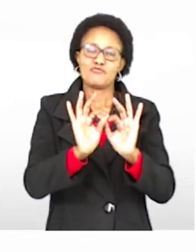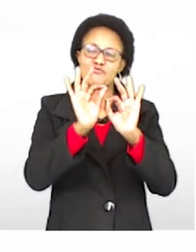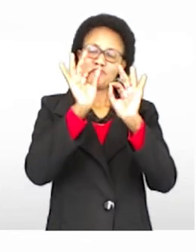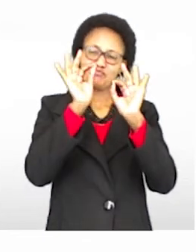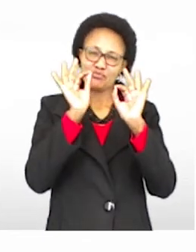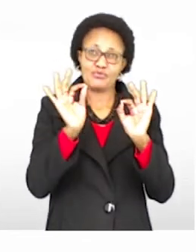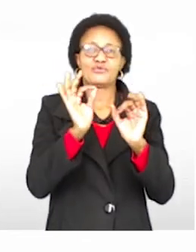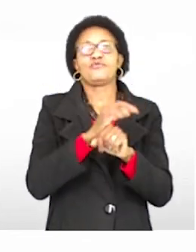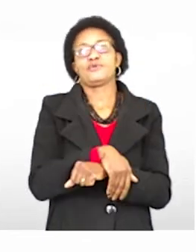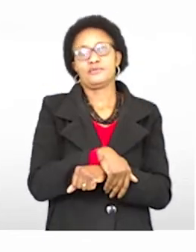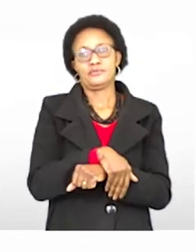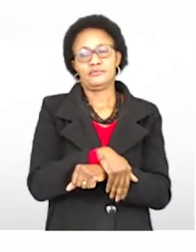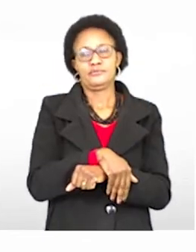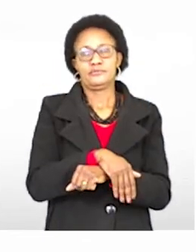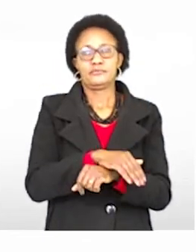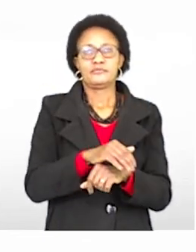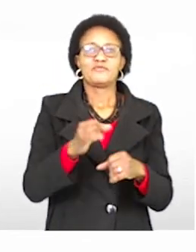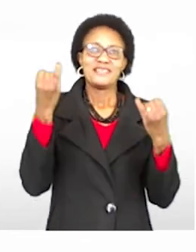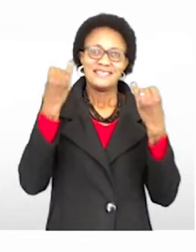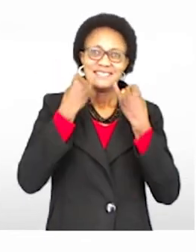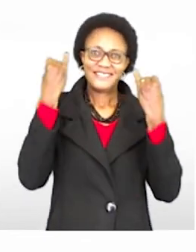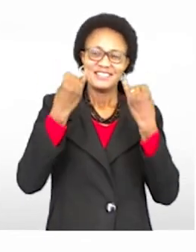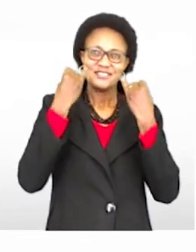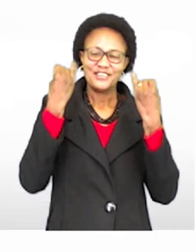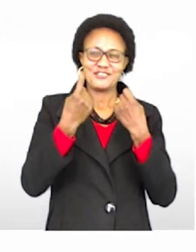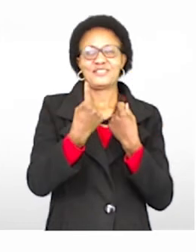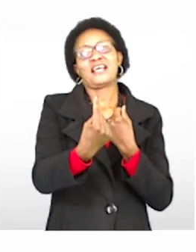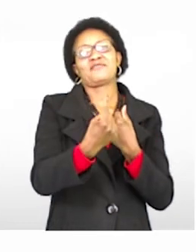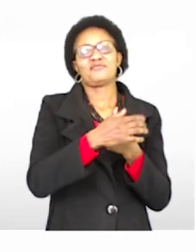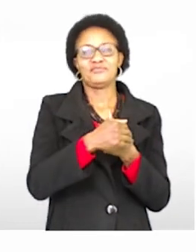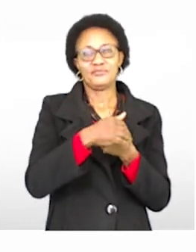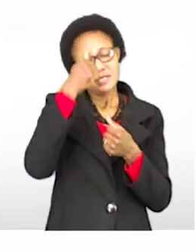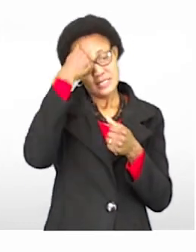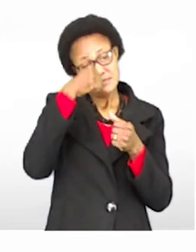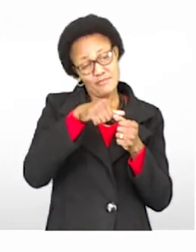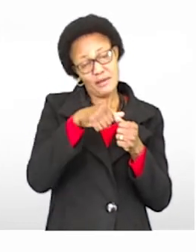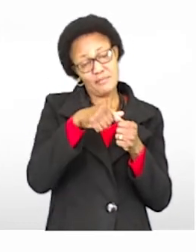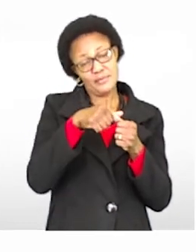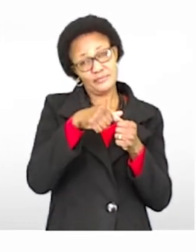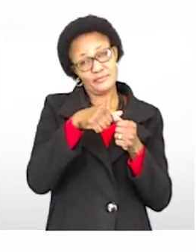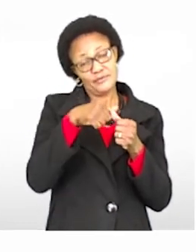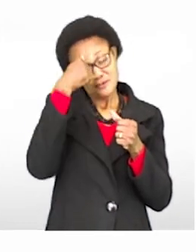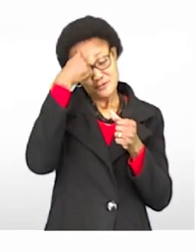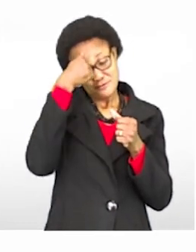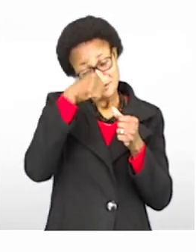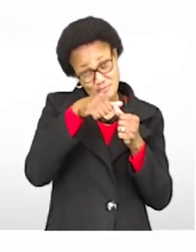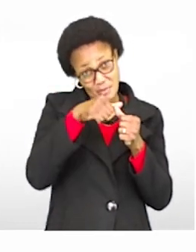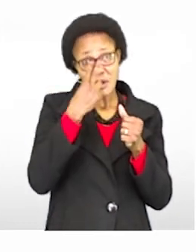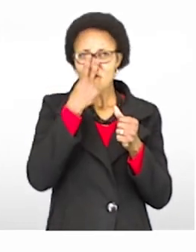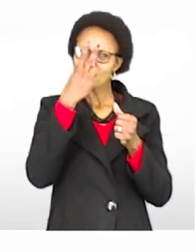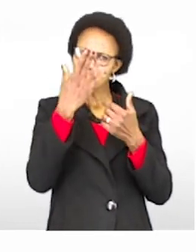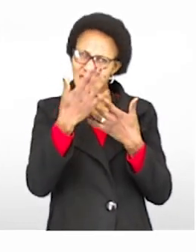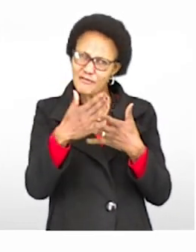very beautiful. Enjoy yourselves, and remember, when you're done, take a look at it and ask yourselves,